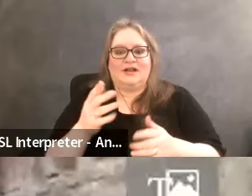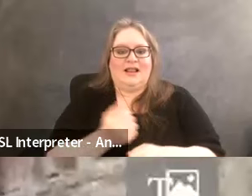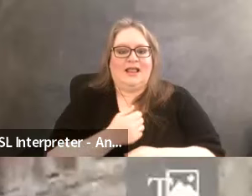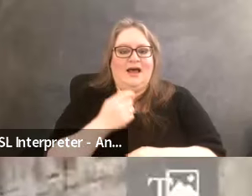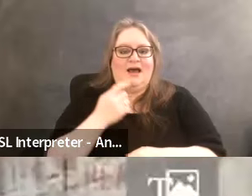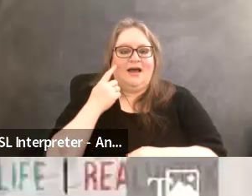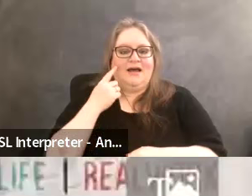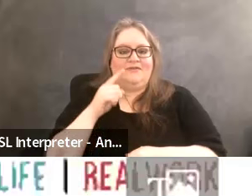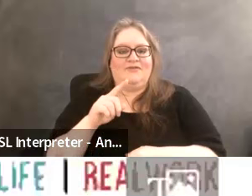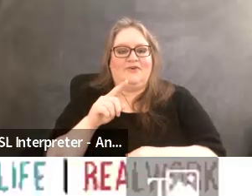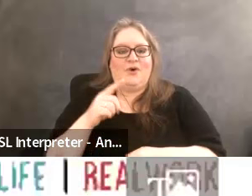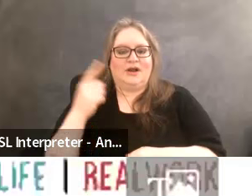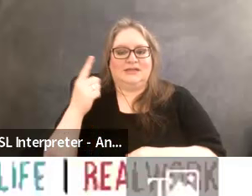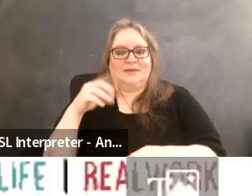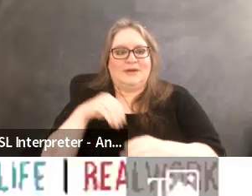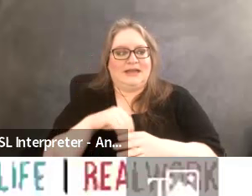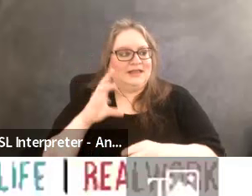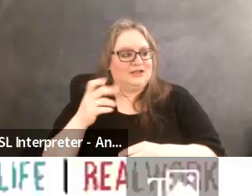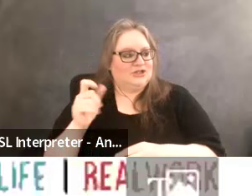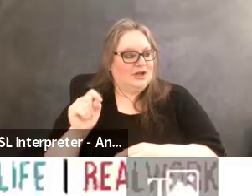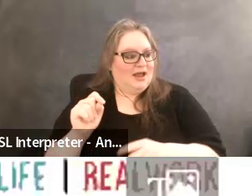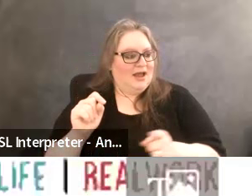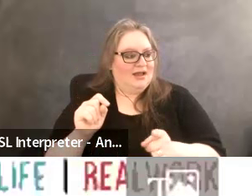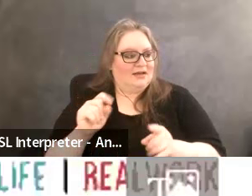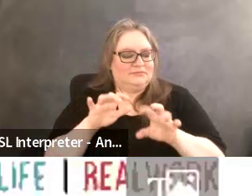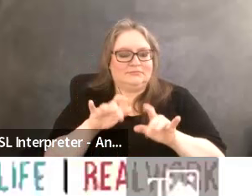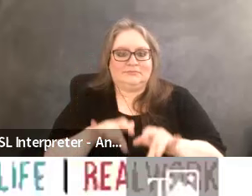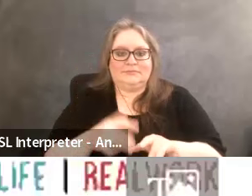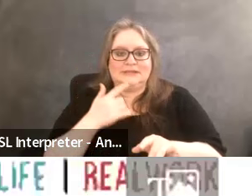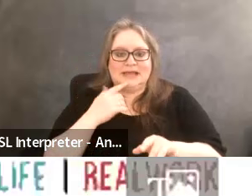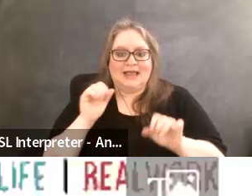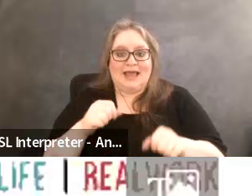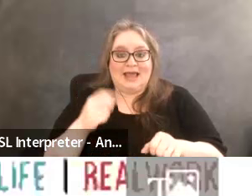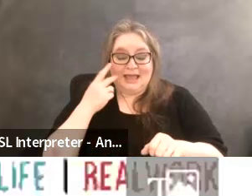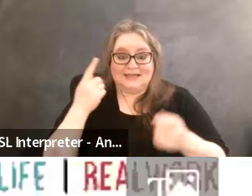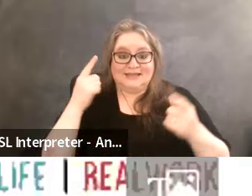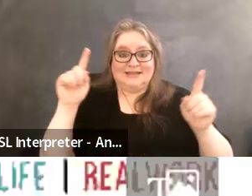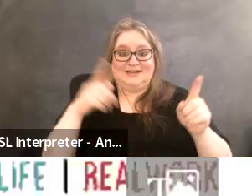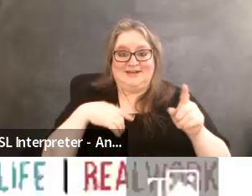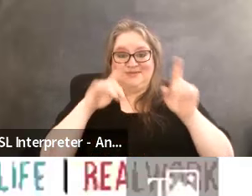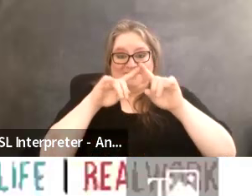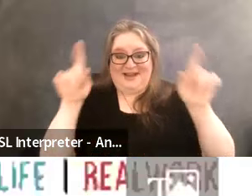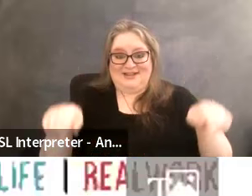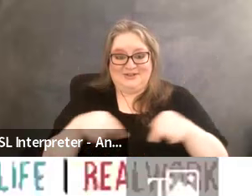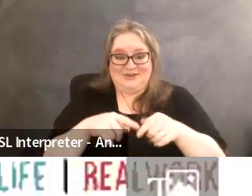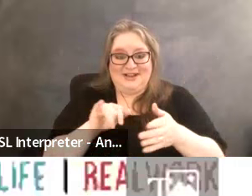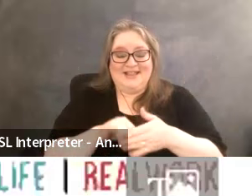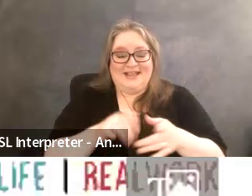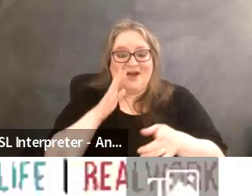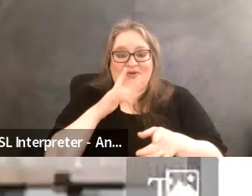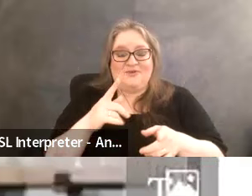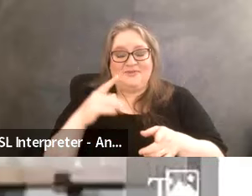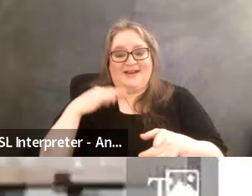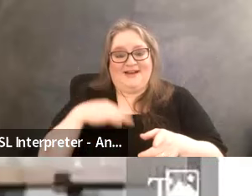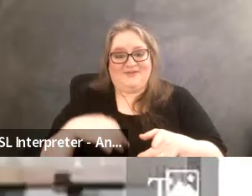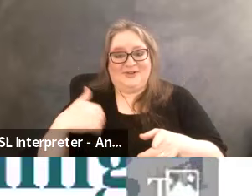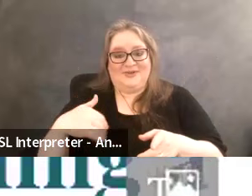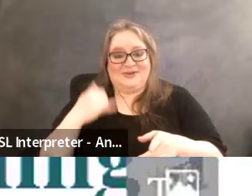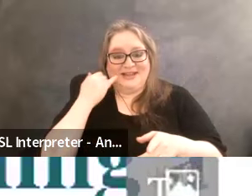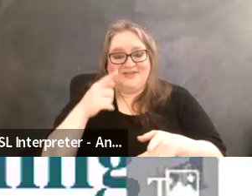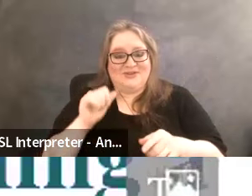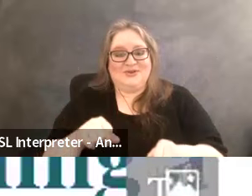for somebody in the chat to say that they can see my screen, because that will be super helpful if you're